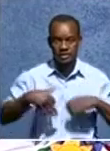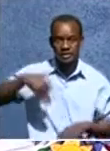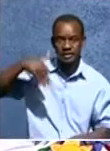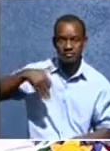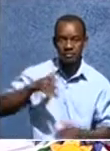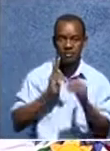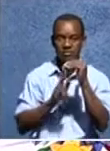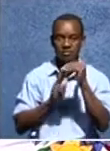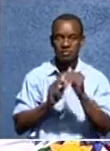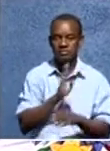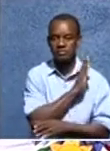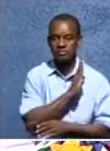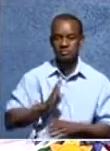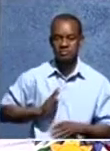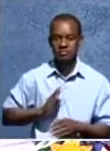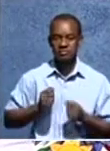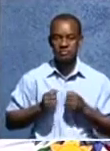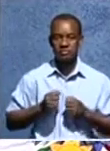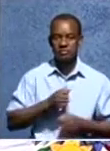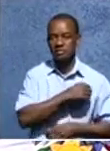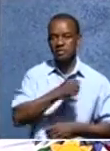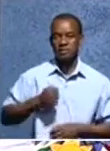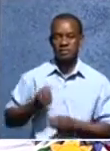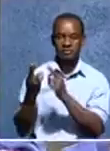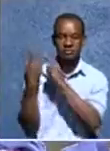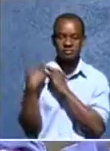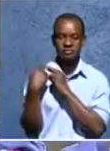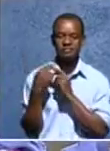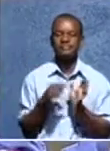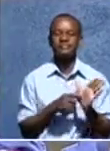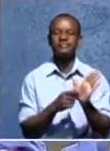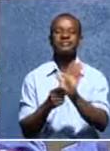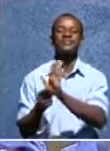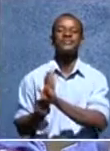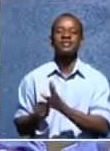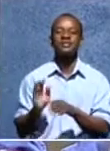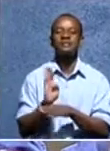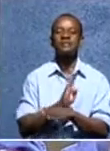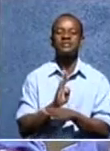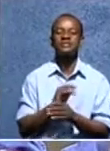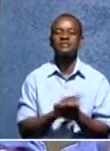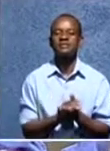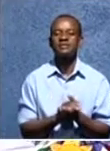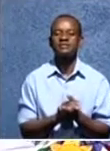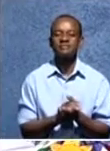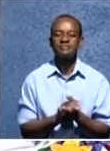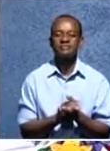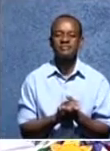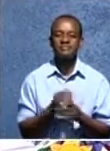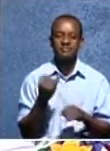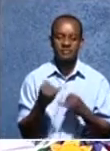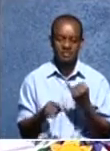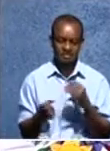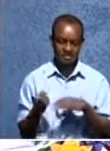market the country. Our job is to do generic marketing. Yes, for the destination. But at the end of the day, it becomes the job of a tour